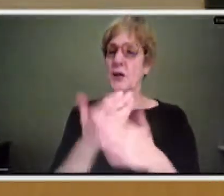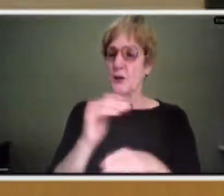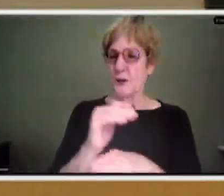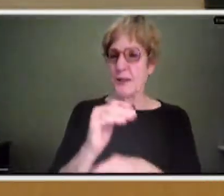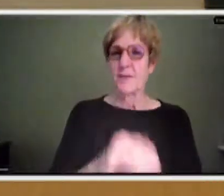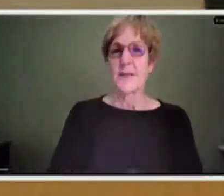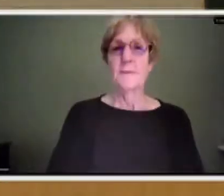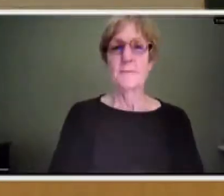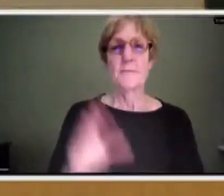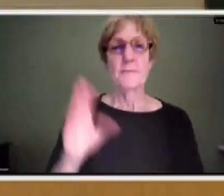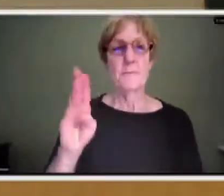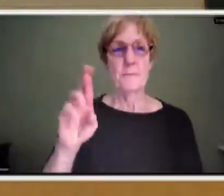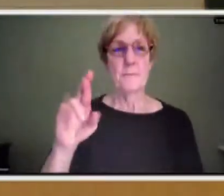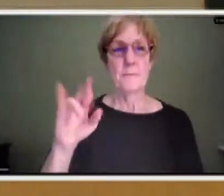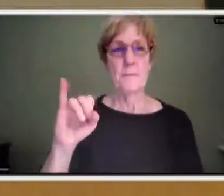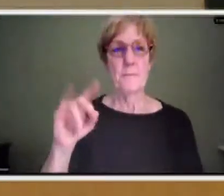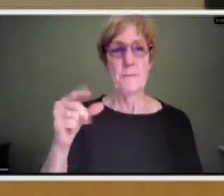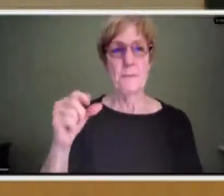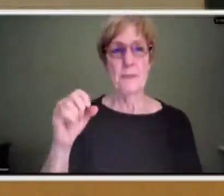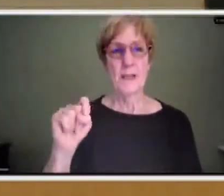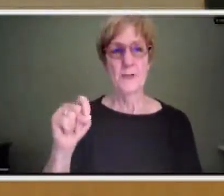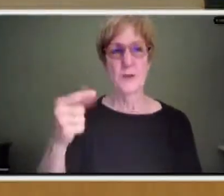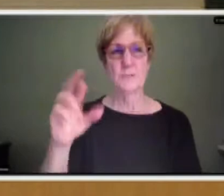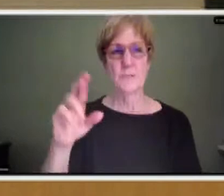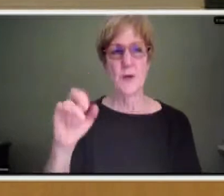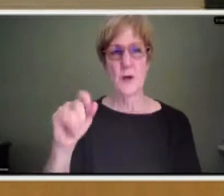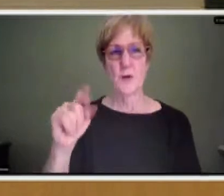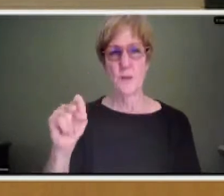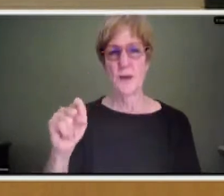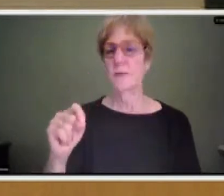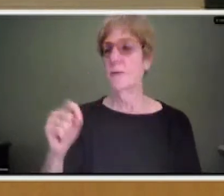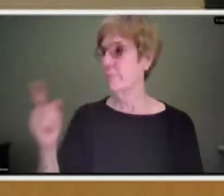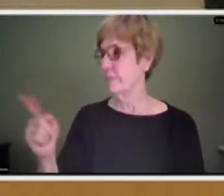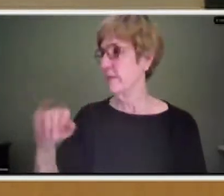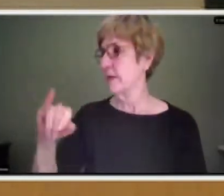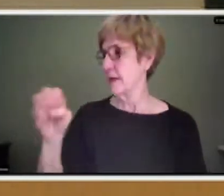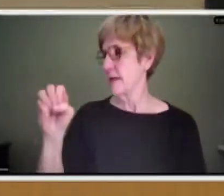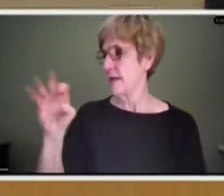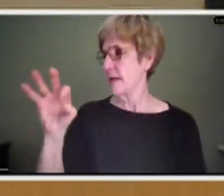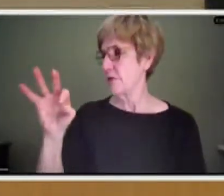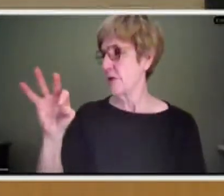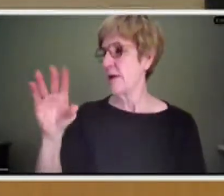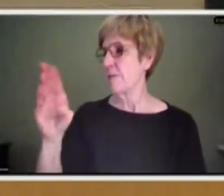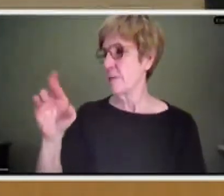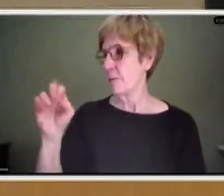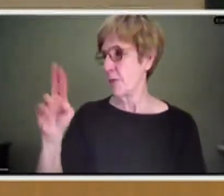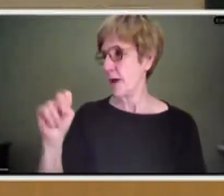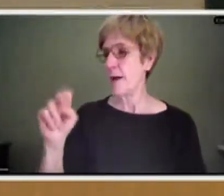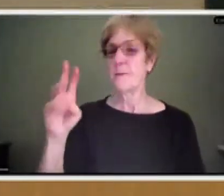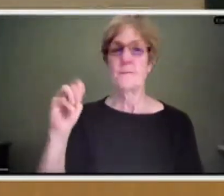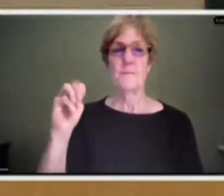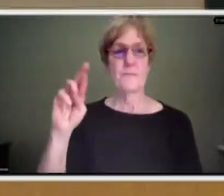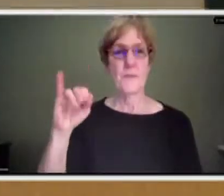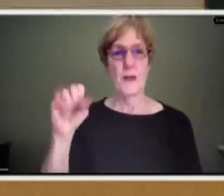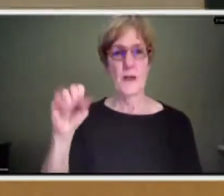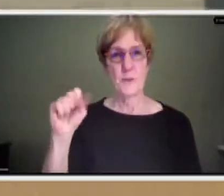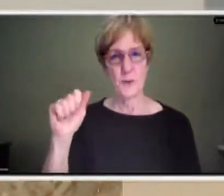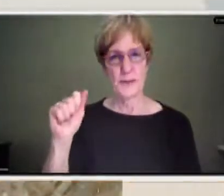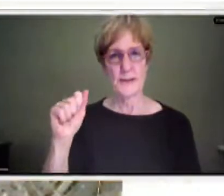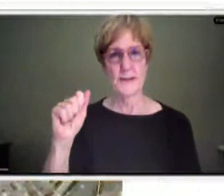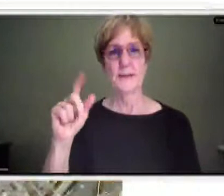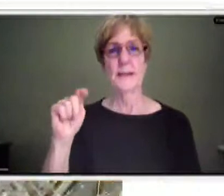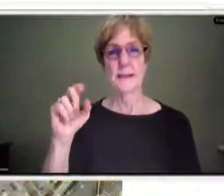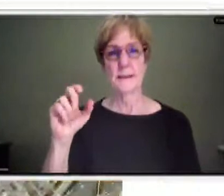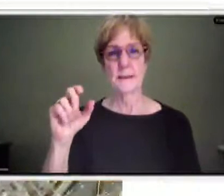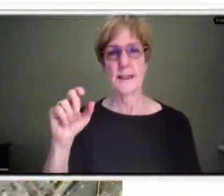Grant, working with the Fallon Company with my colleague Jeff Brown. We have with us tonight Marissa Thompson and Brian Awe with the Fallon Group, in case you wondered